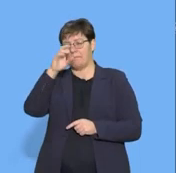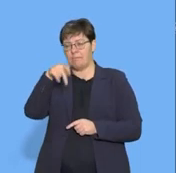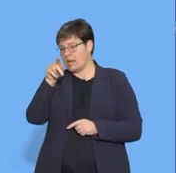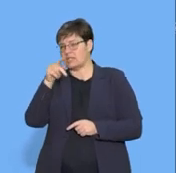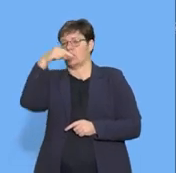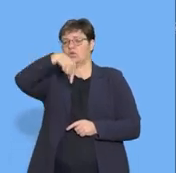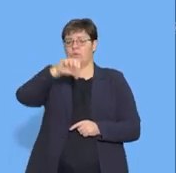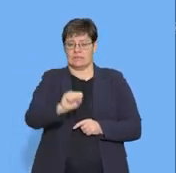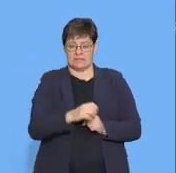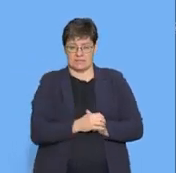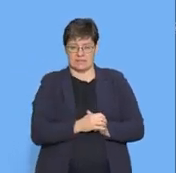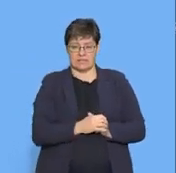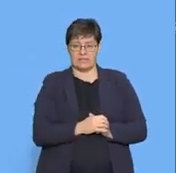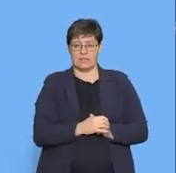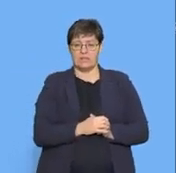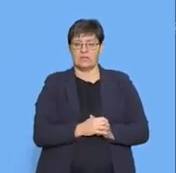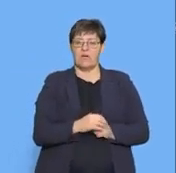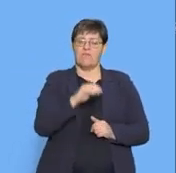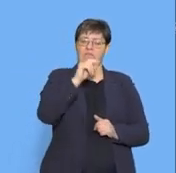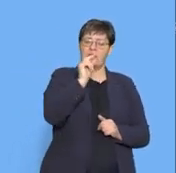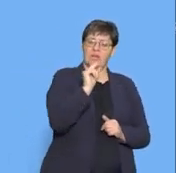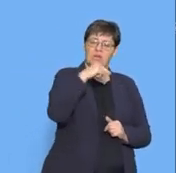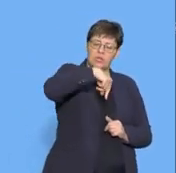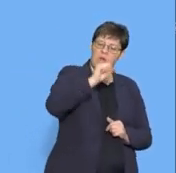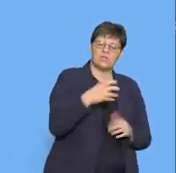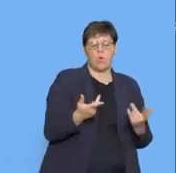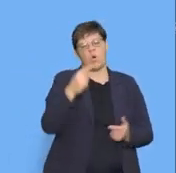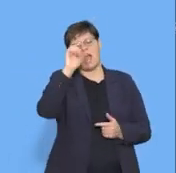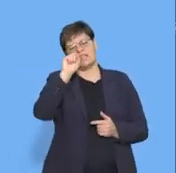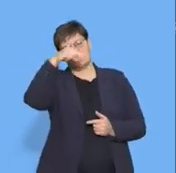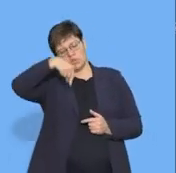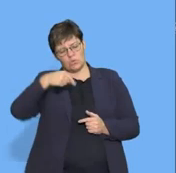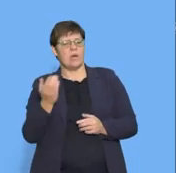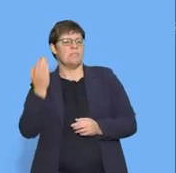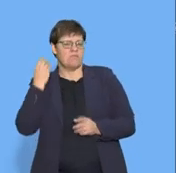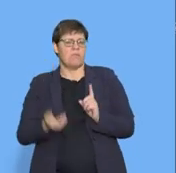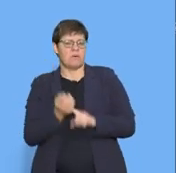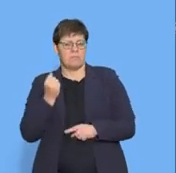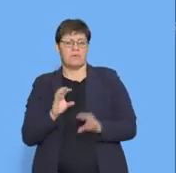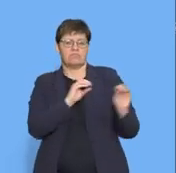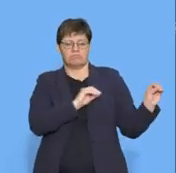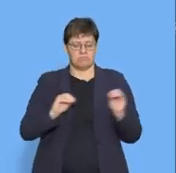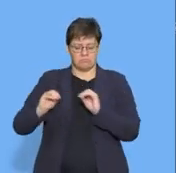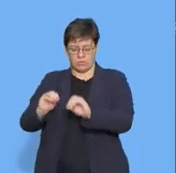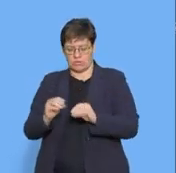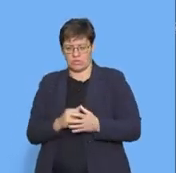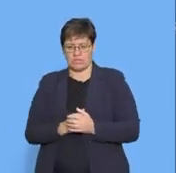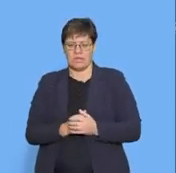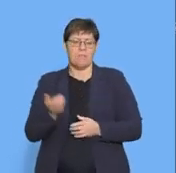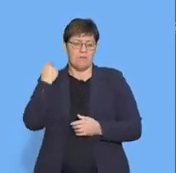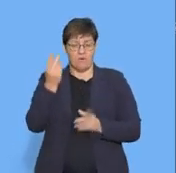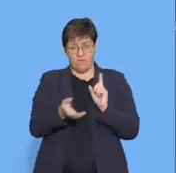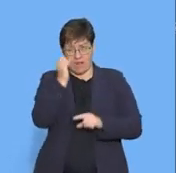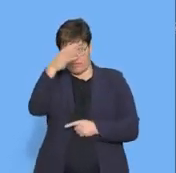hypotenuse, and the hypotenuse in this case is QS. And remember, QS or SQ is what we found earlier. And we're going to just plonk